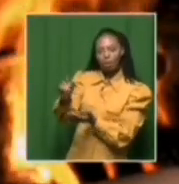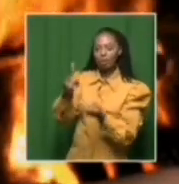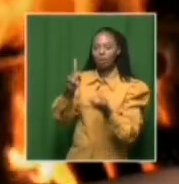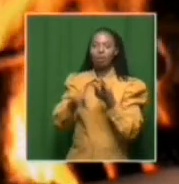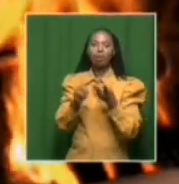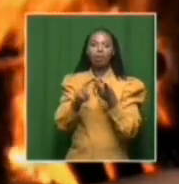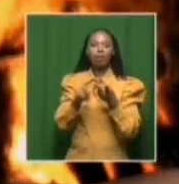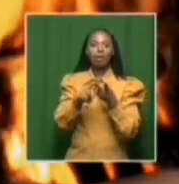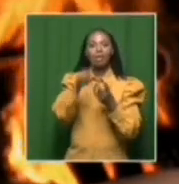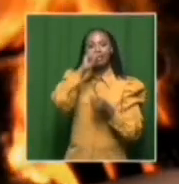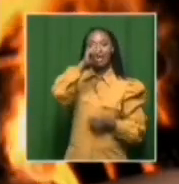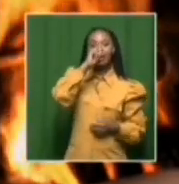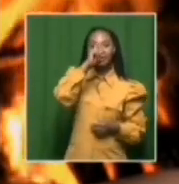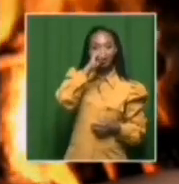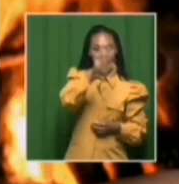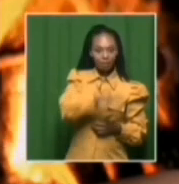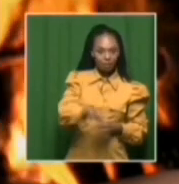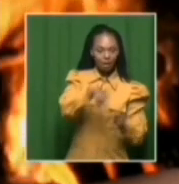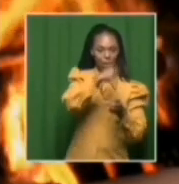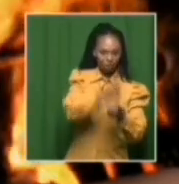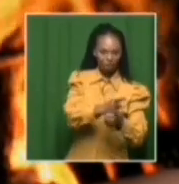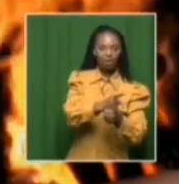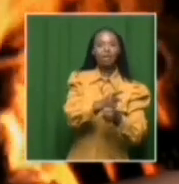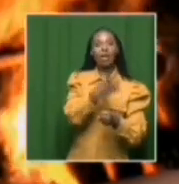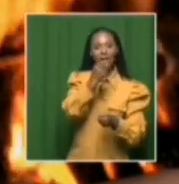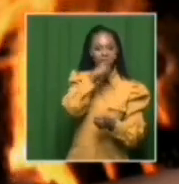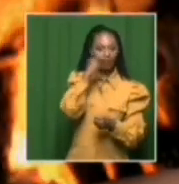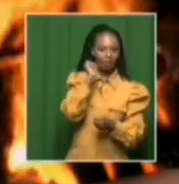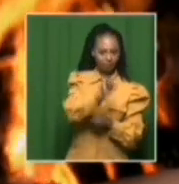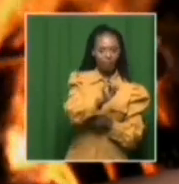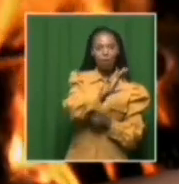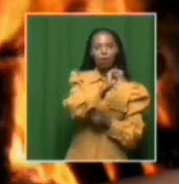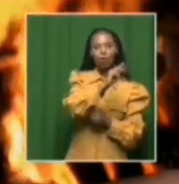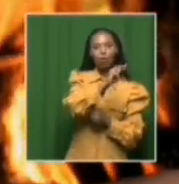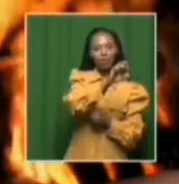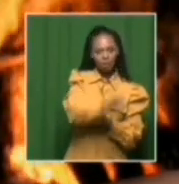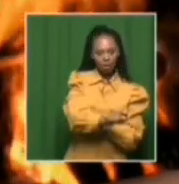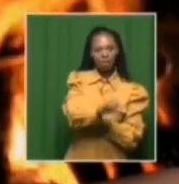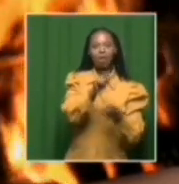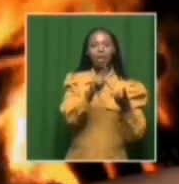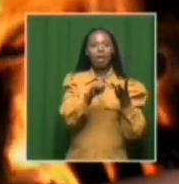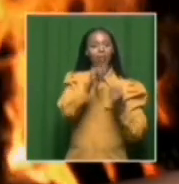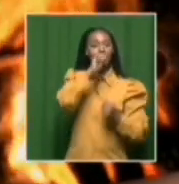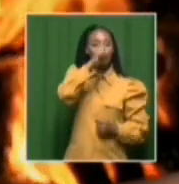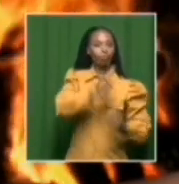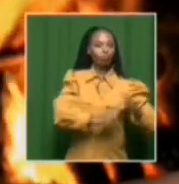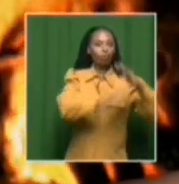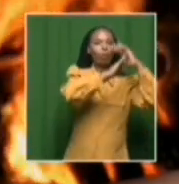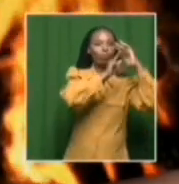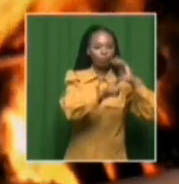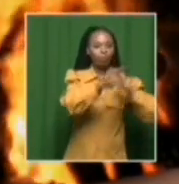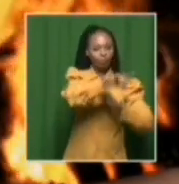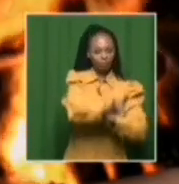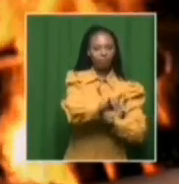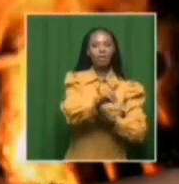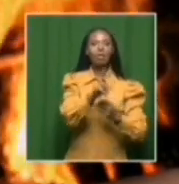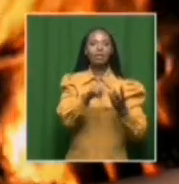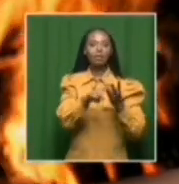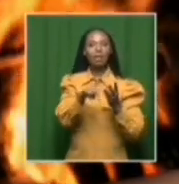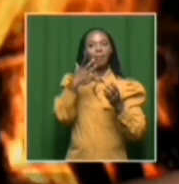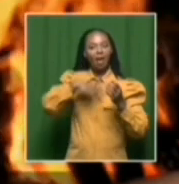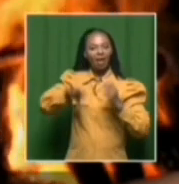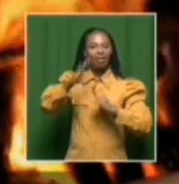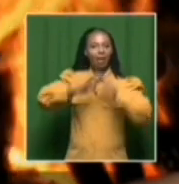Sandton, we've got the iconic Leonardo. We've got the Da Vinci Hotel and Suites. We've got the Michelangelo Towers. We've got